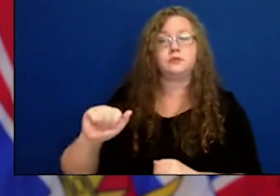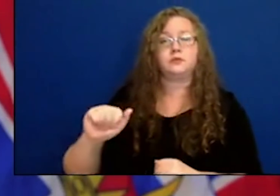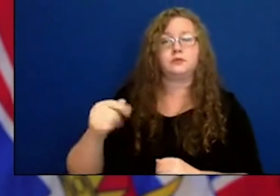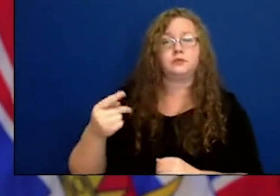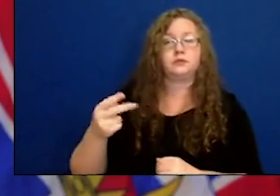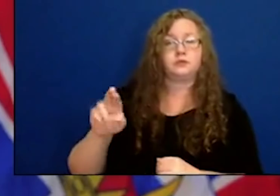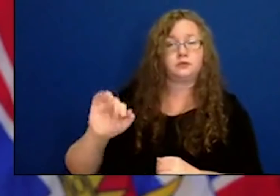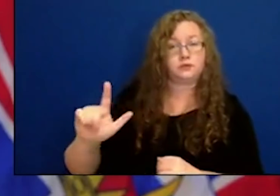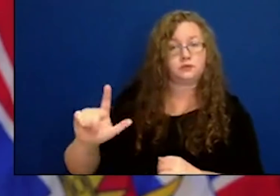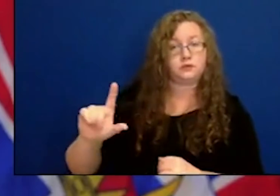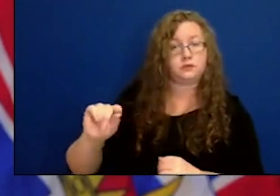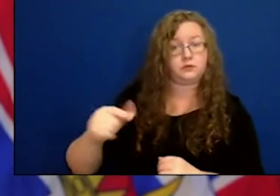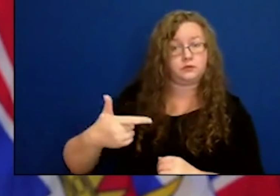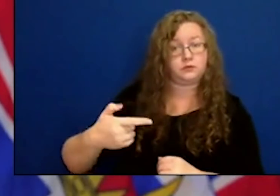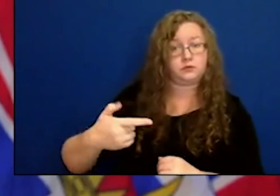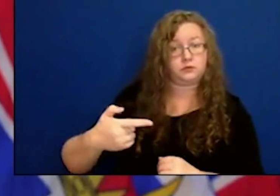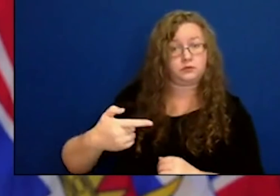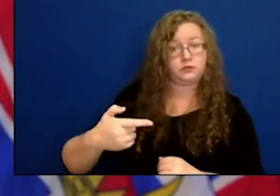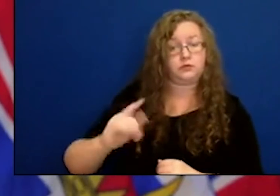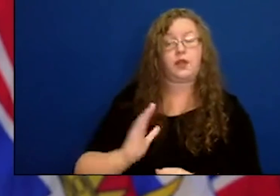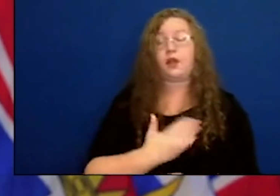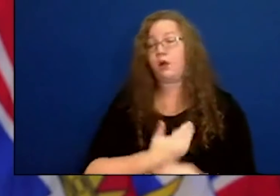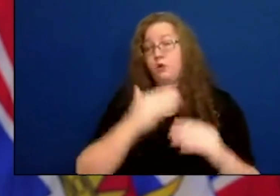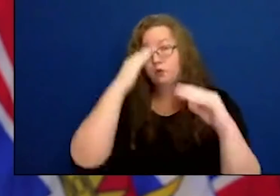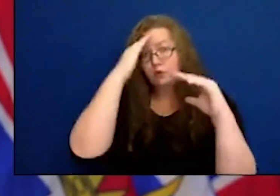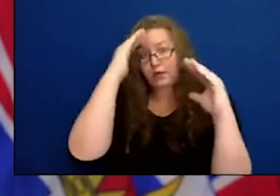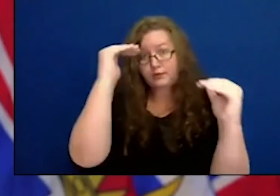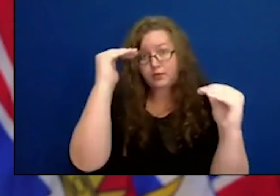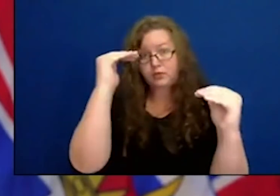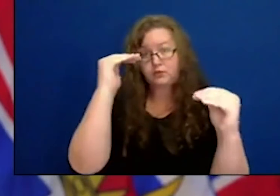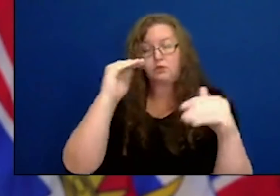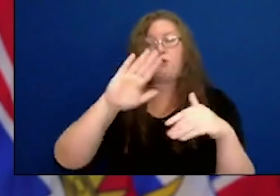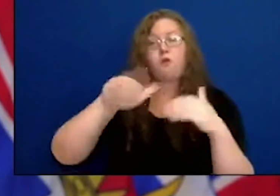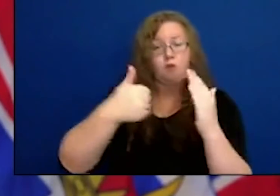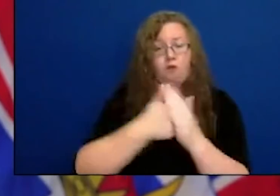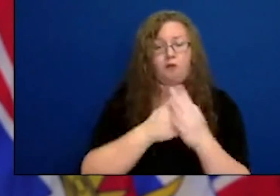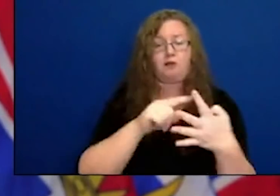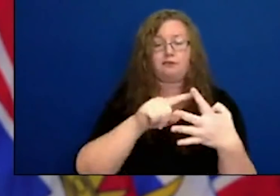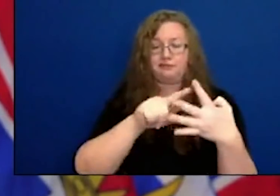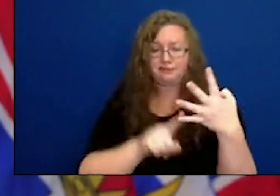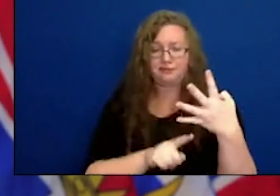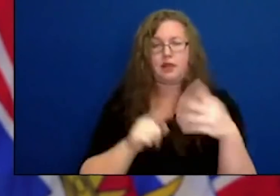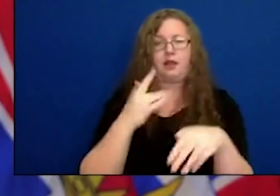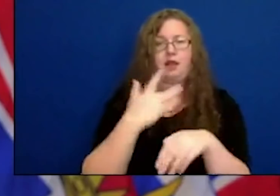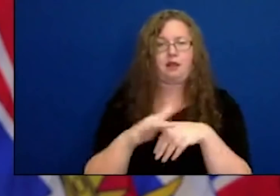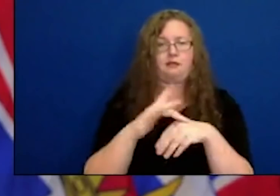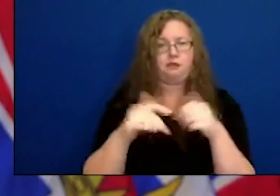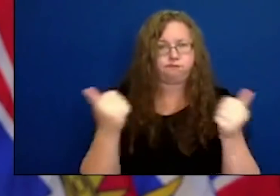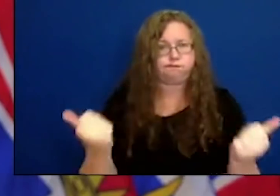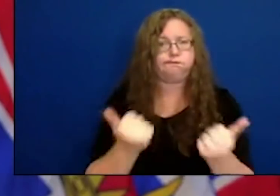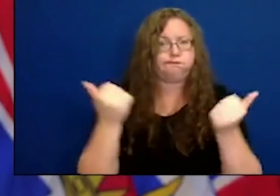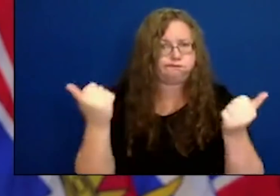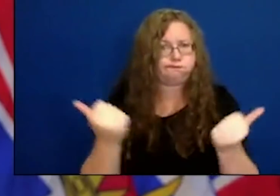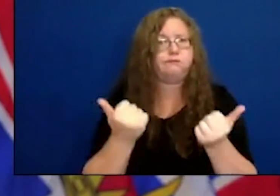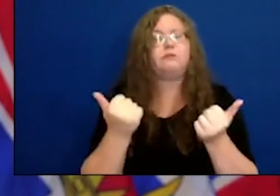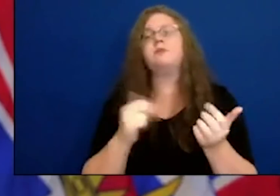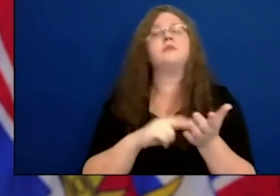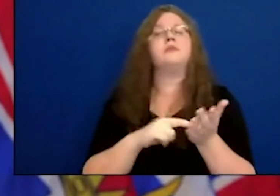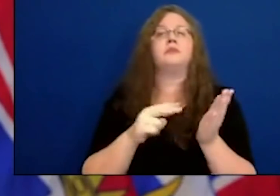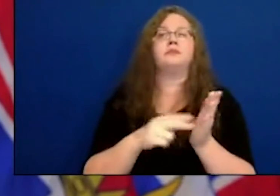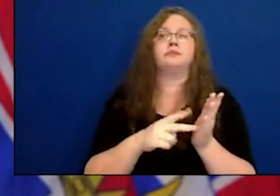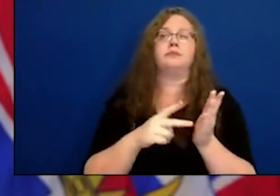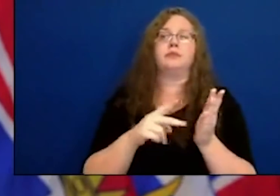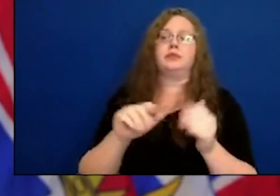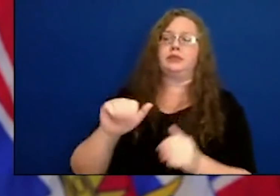2021, we're expecting increased numbers of all of the vaccines to be available, and that's when we can start offering